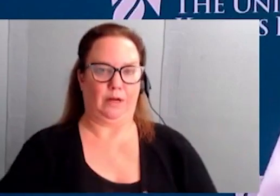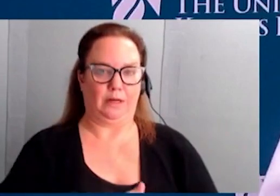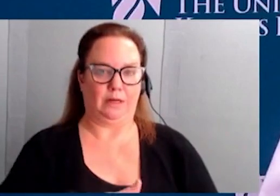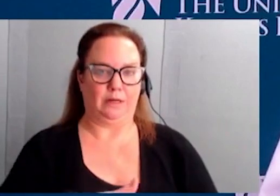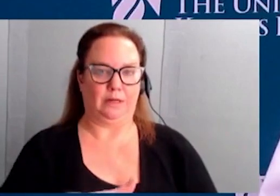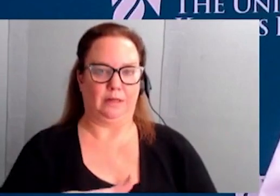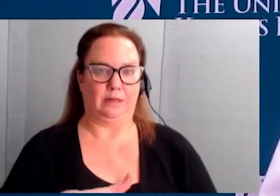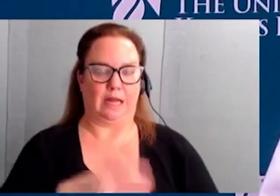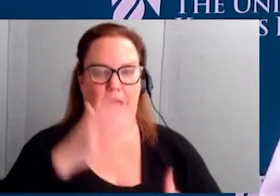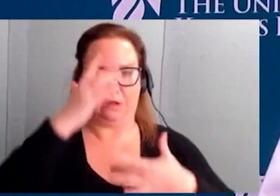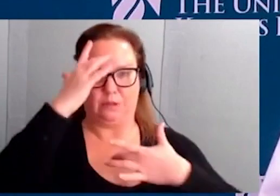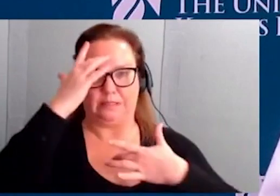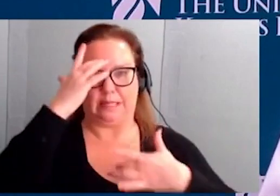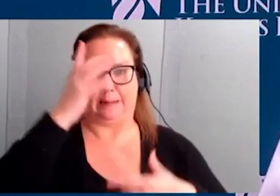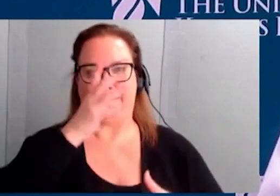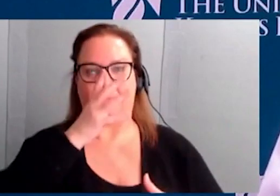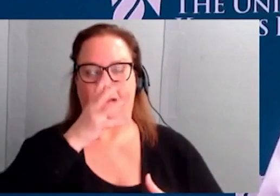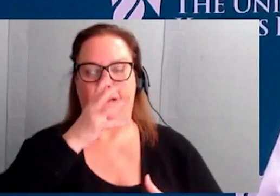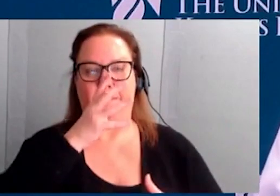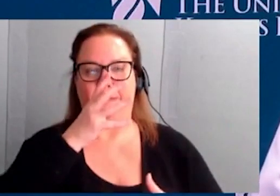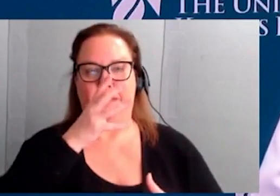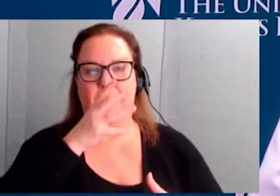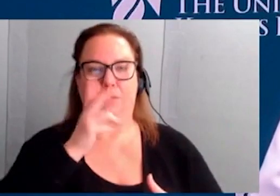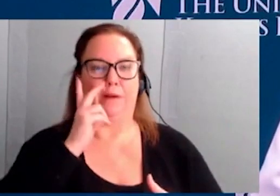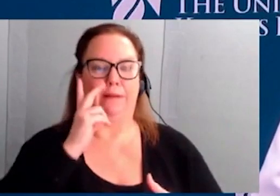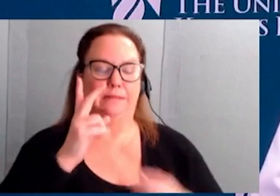sick mom is getting. We've seen,